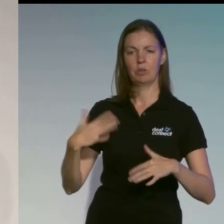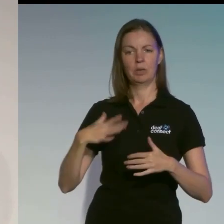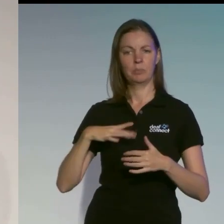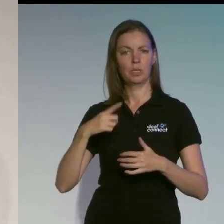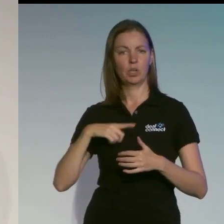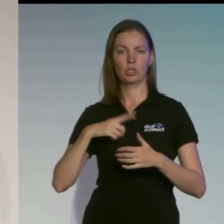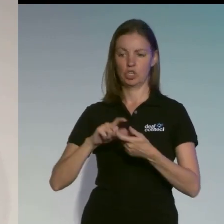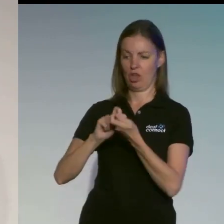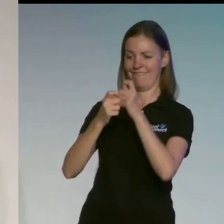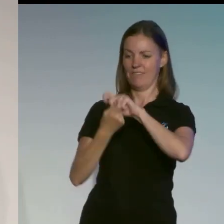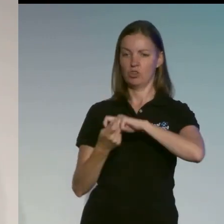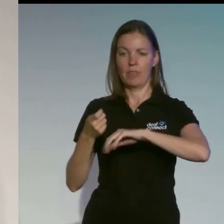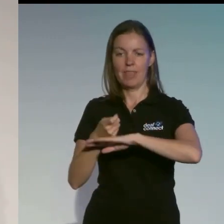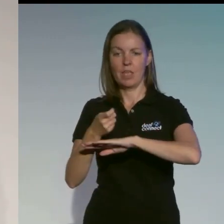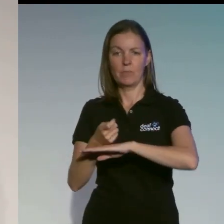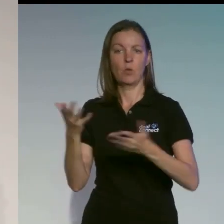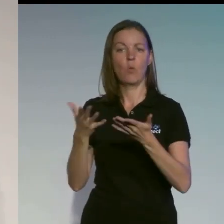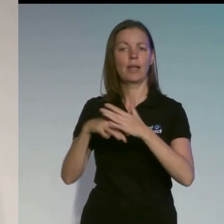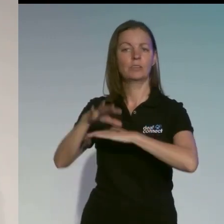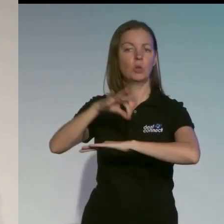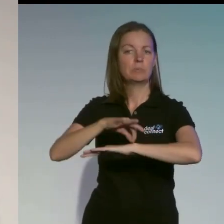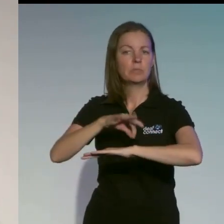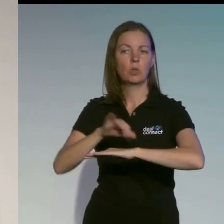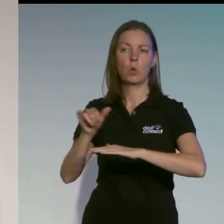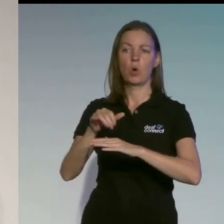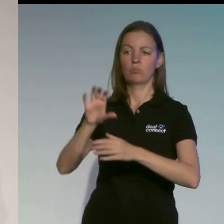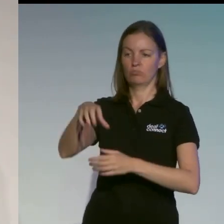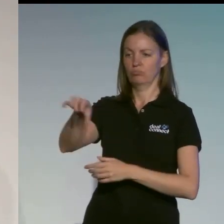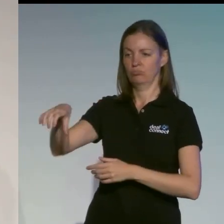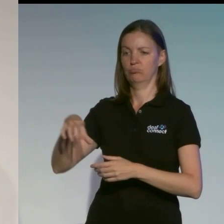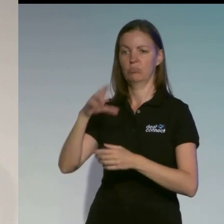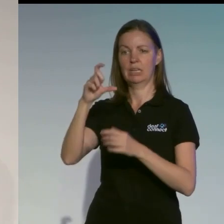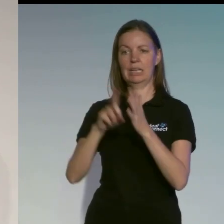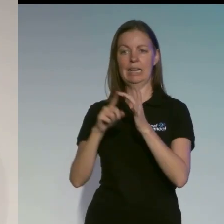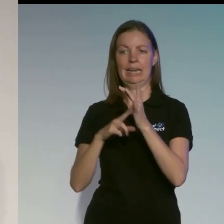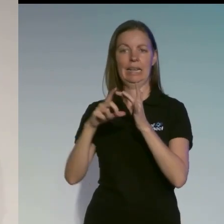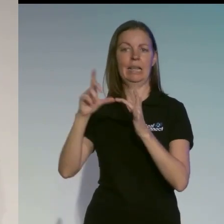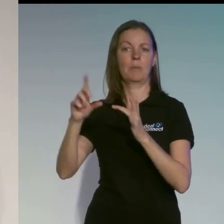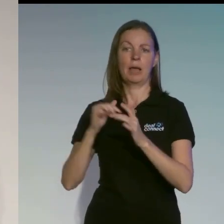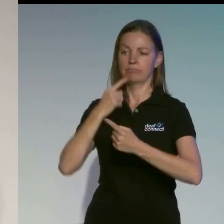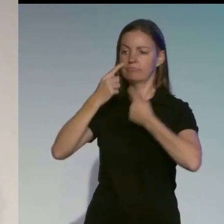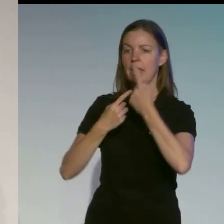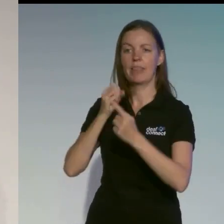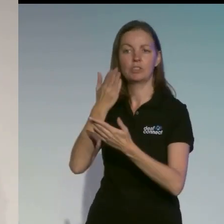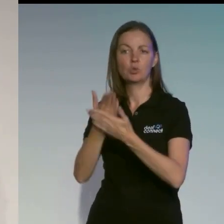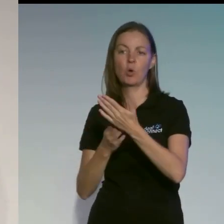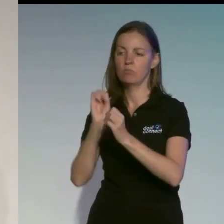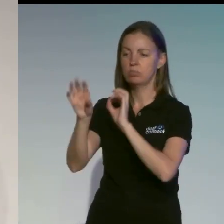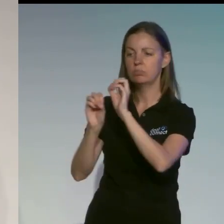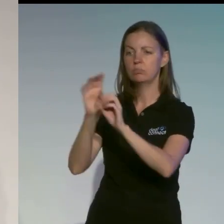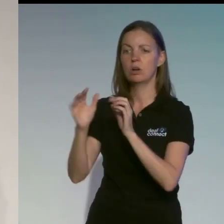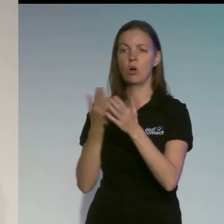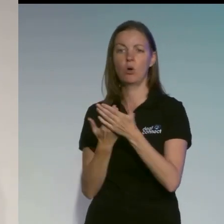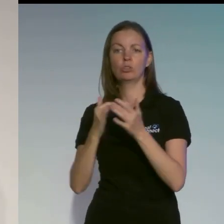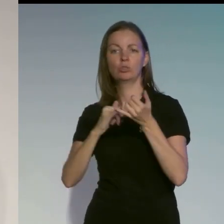in hospital and clinic. They share their story on social media. And we started